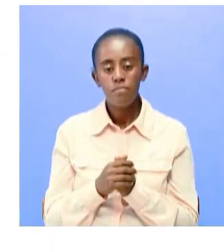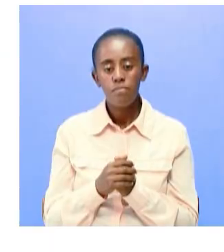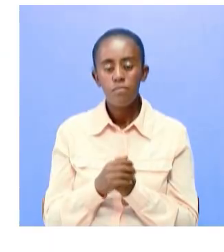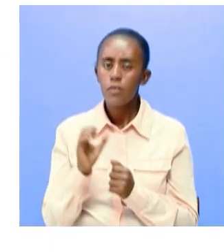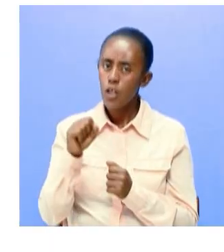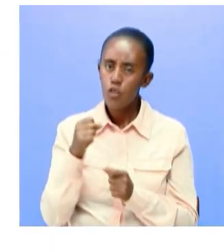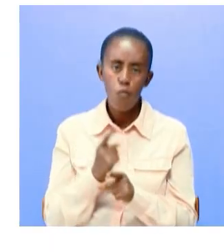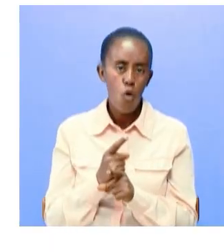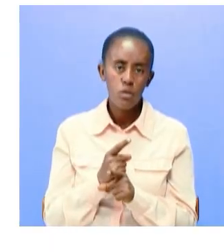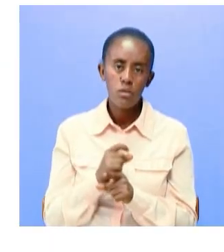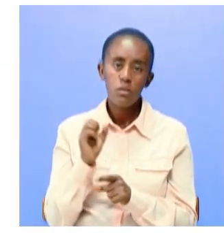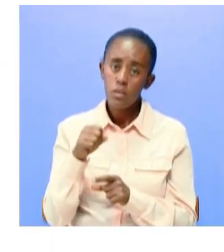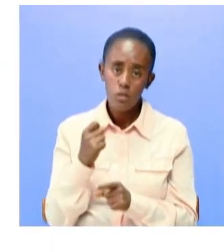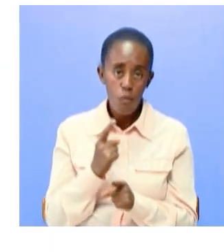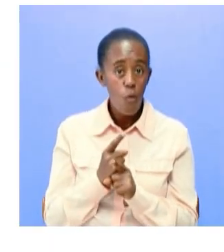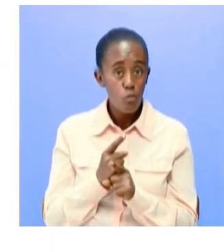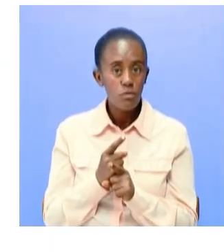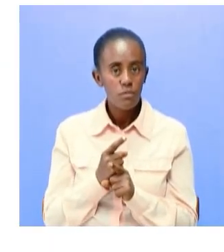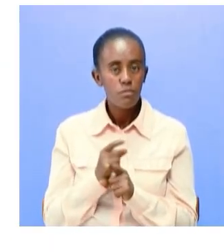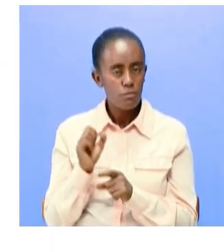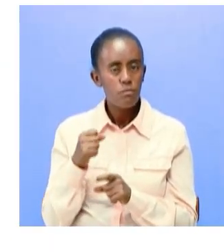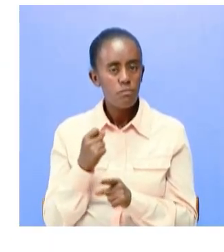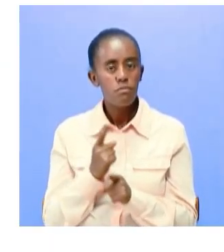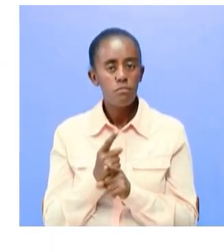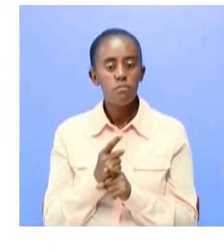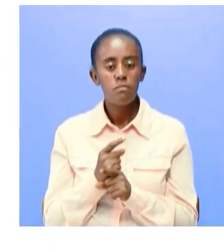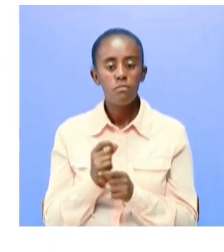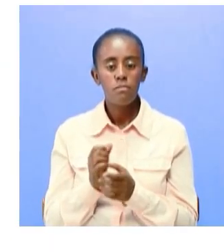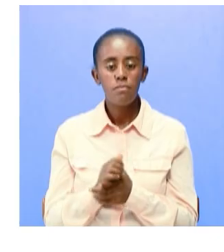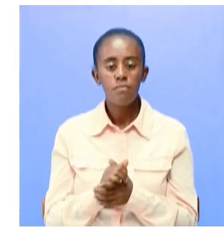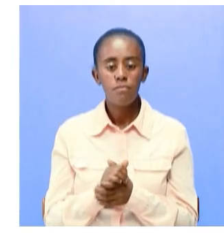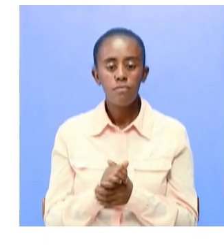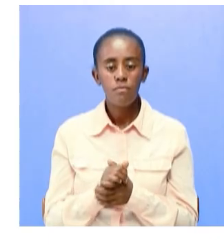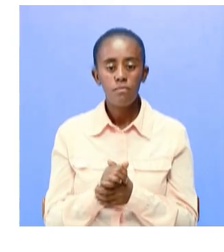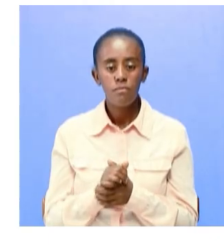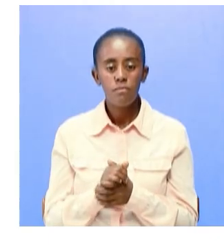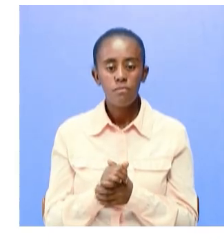yes, of course. Yes, of course.